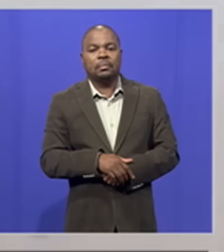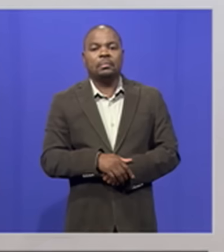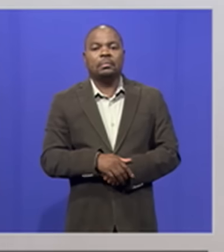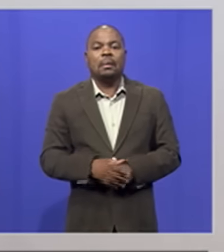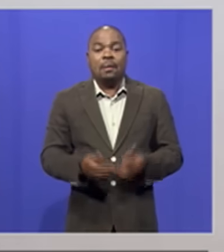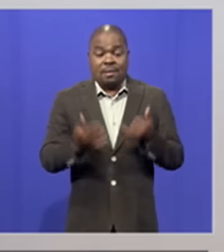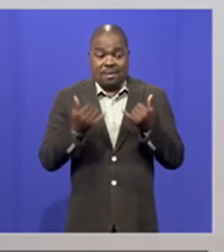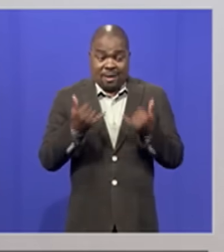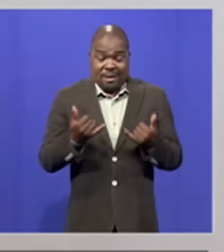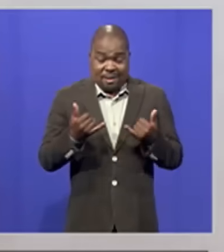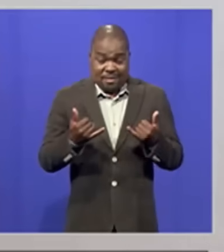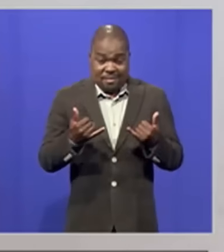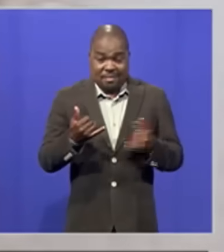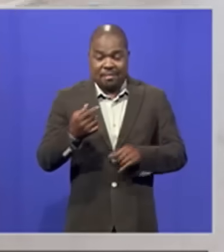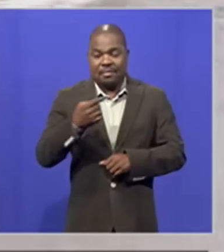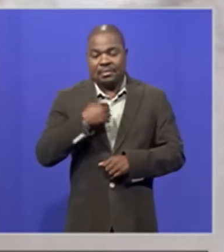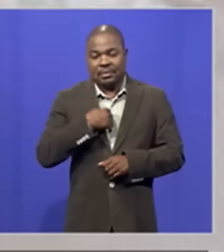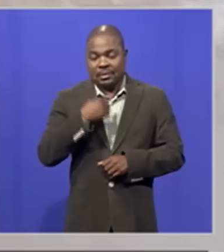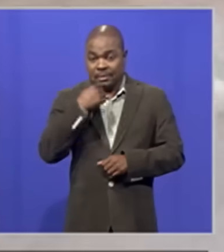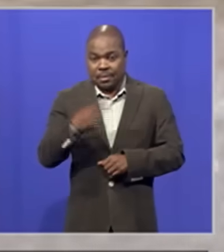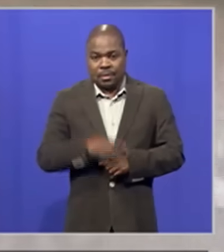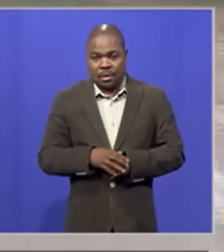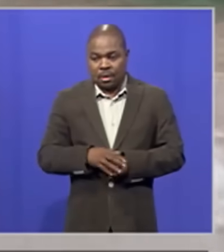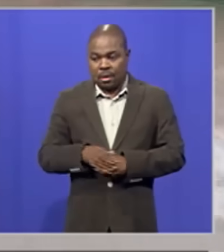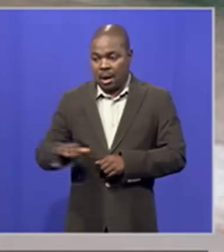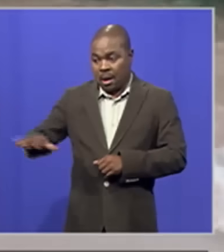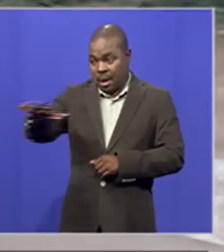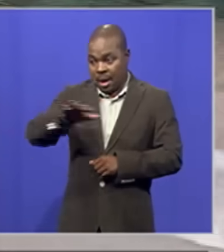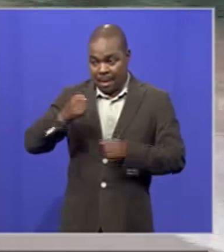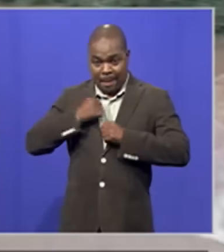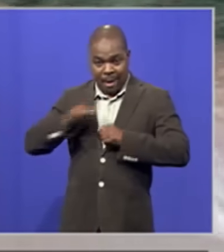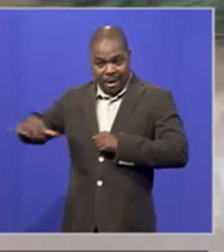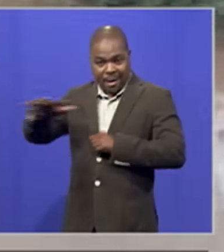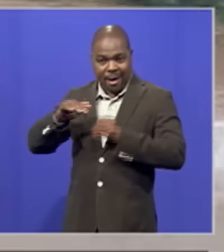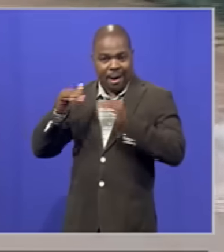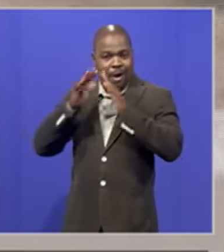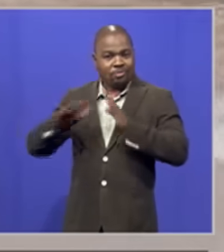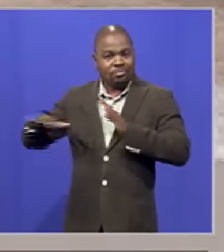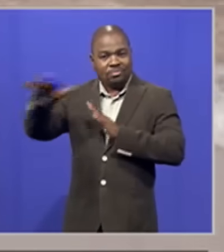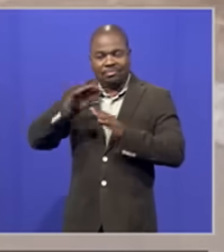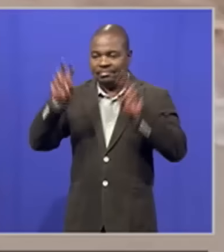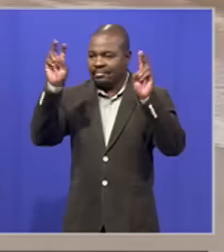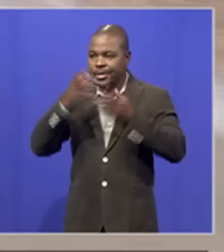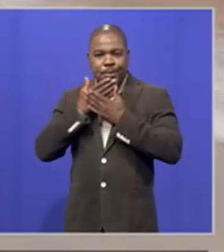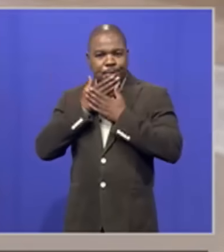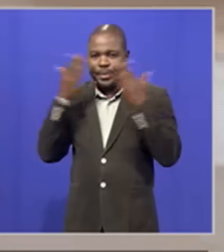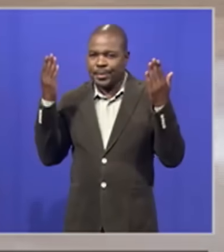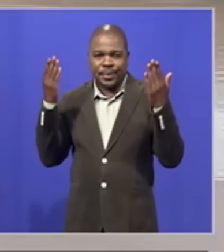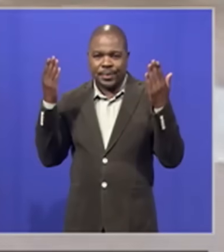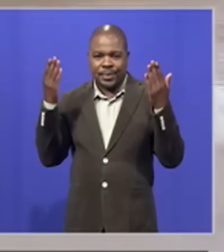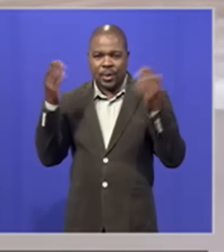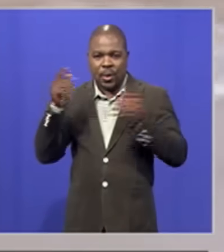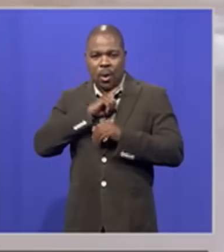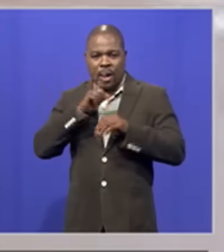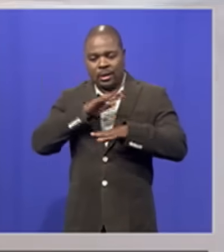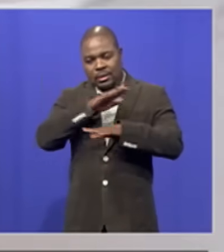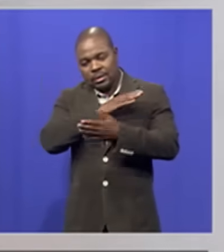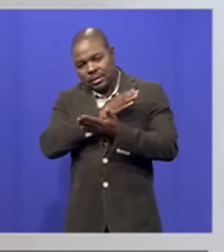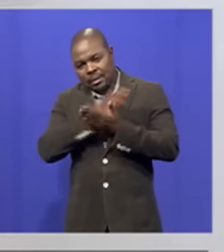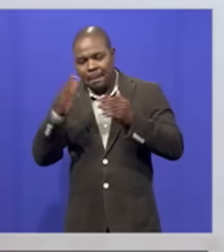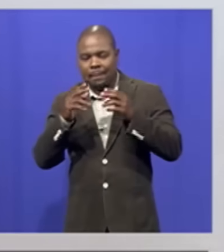ge ke bolela ke le jwalo tikologo ya gešo a ena mohlagase o emegile kudu ka gore tše dingwe tša mathale a